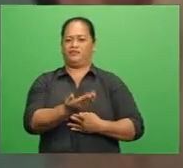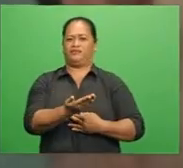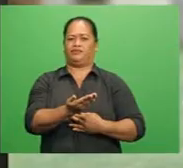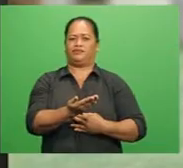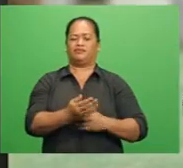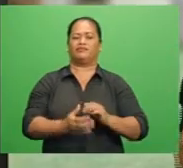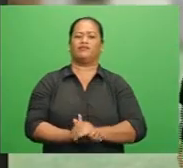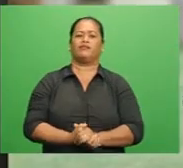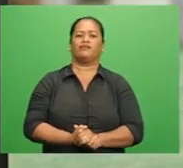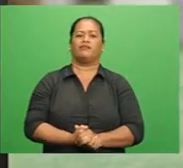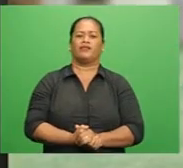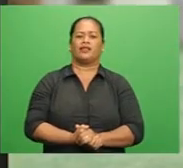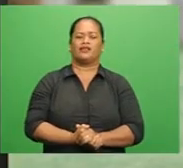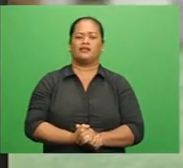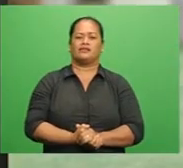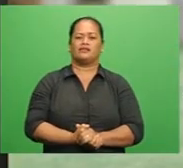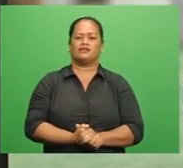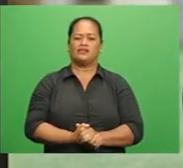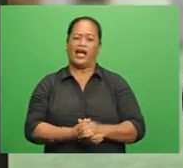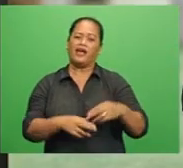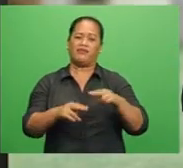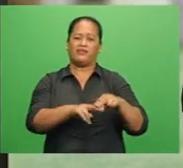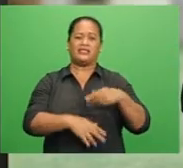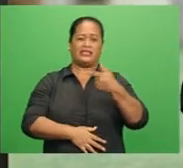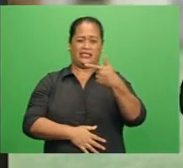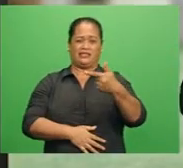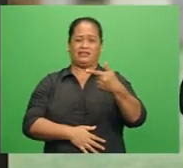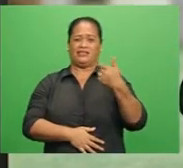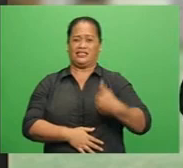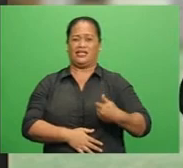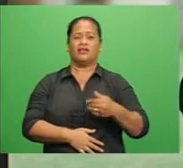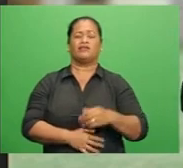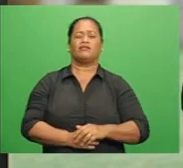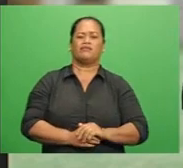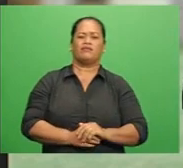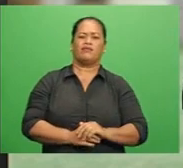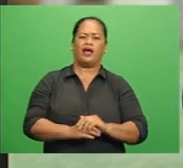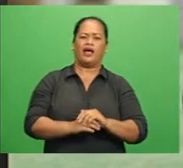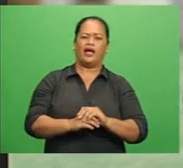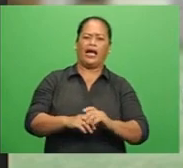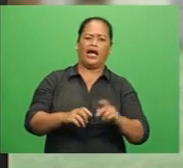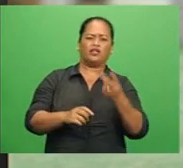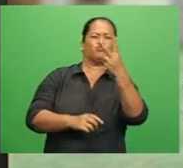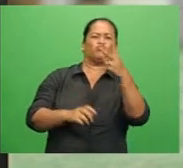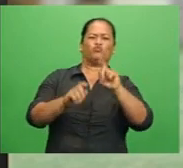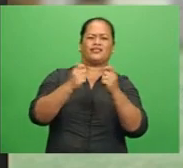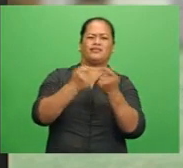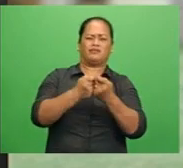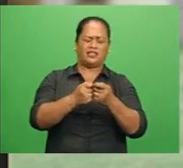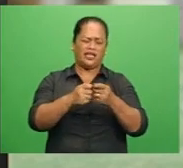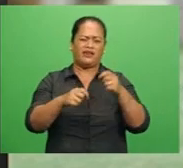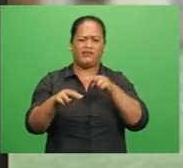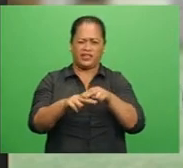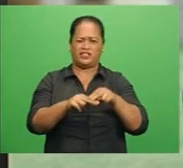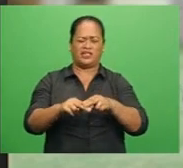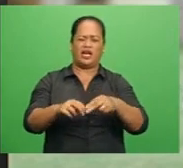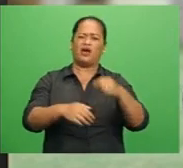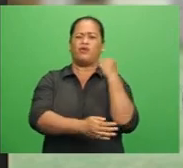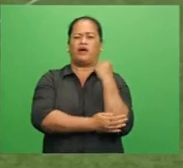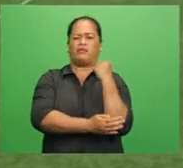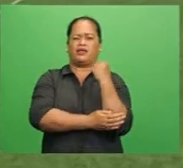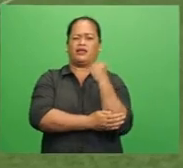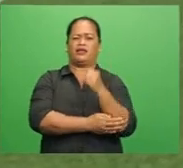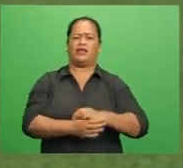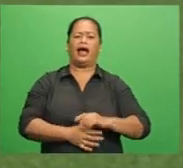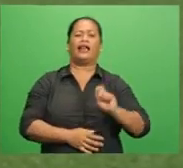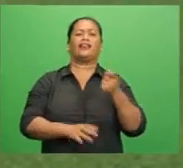Series. The Fijiana Sevens side will field 2 teams in the Fiji Rugby Union Super Series next year. The